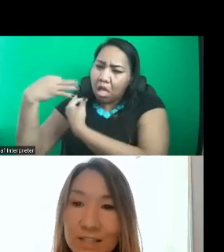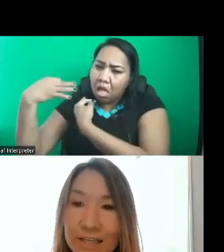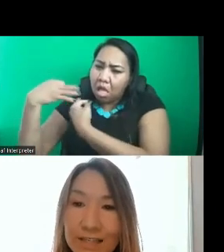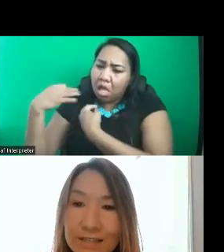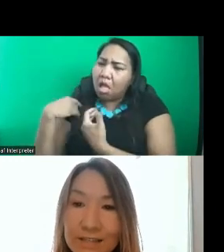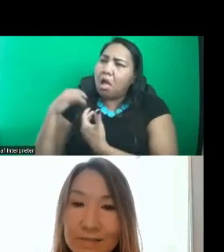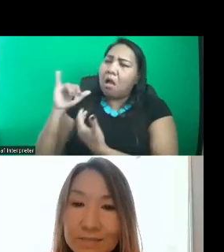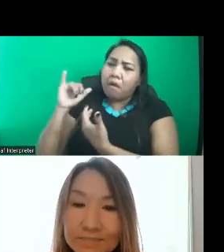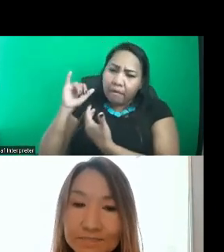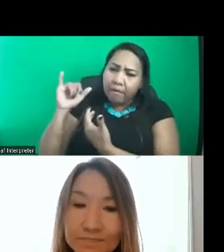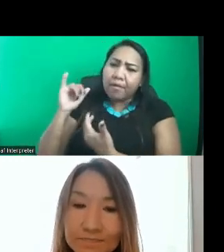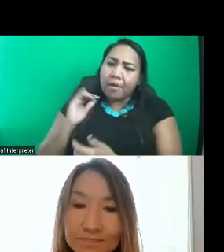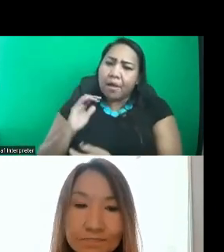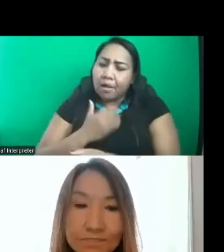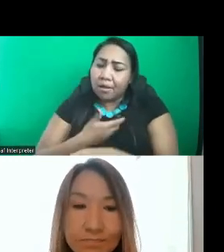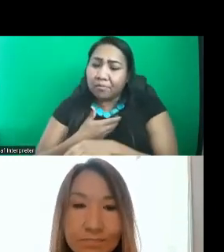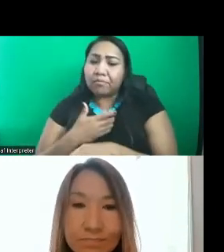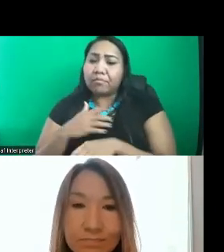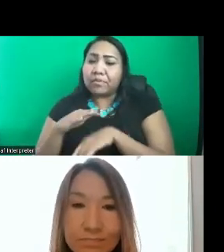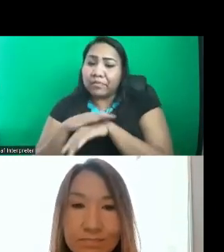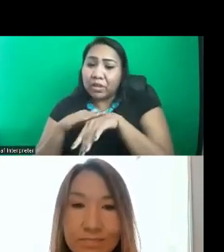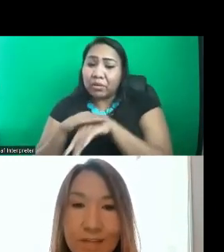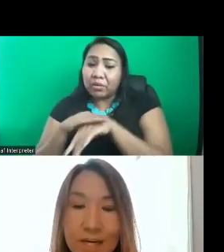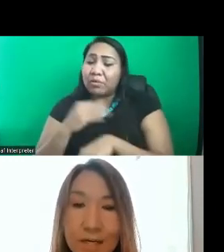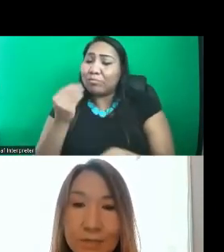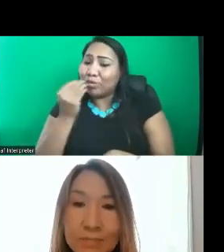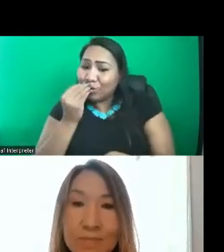in class.